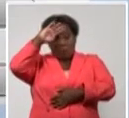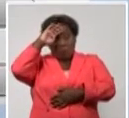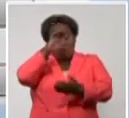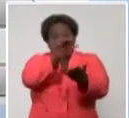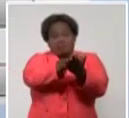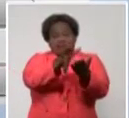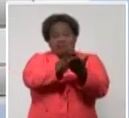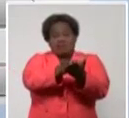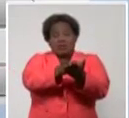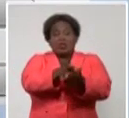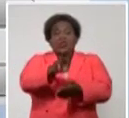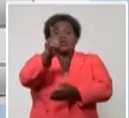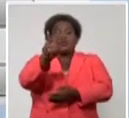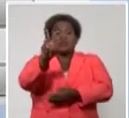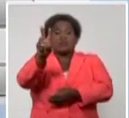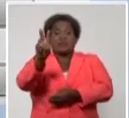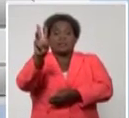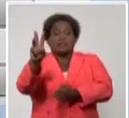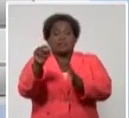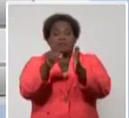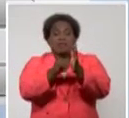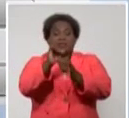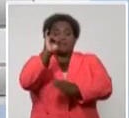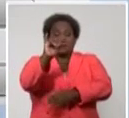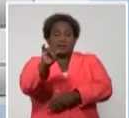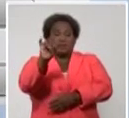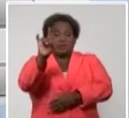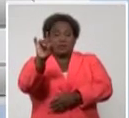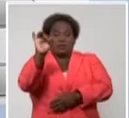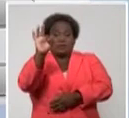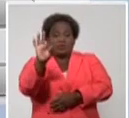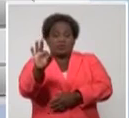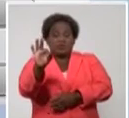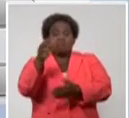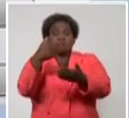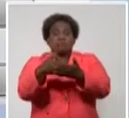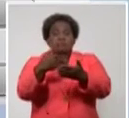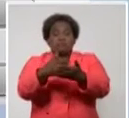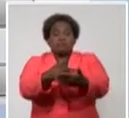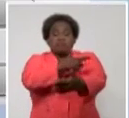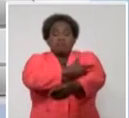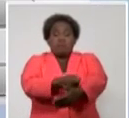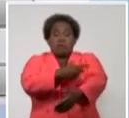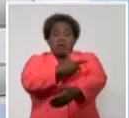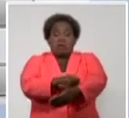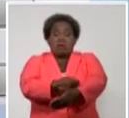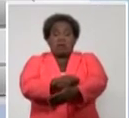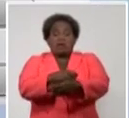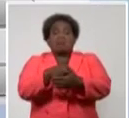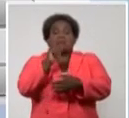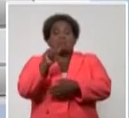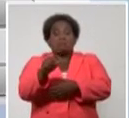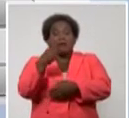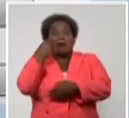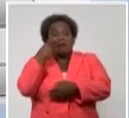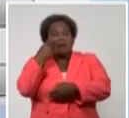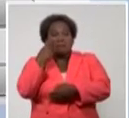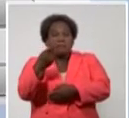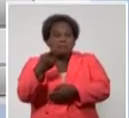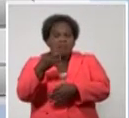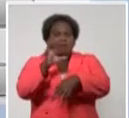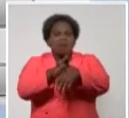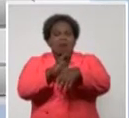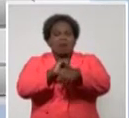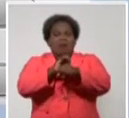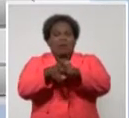2,445 have tested positive for the virus. Like I always mention, samples were taken in all of the country's provinces,